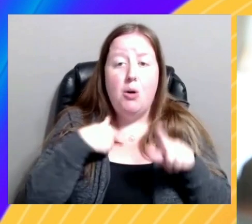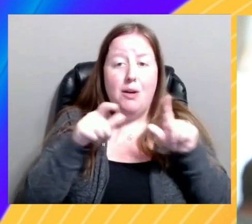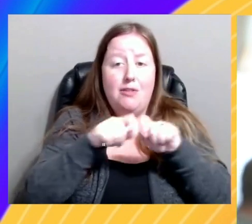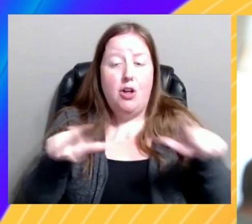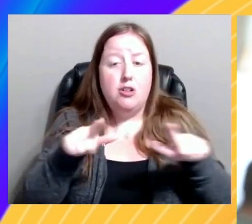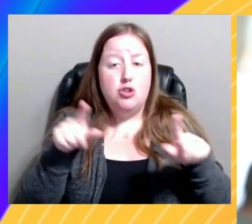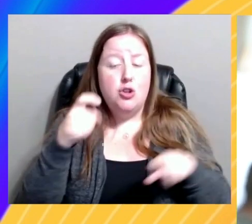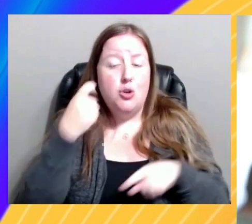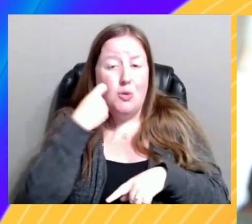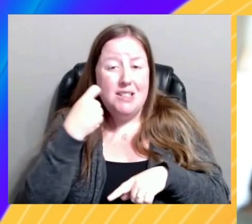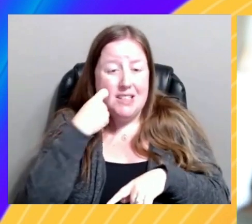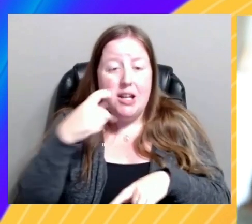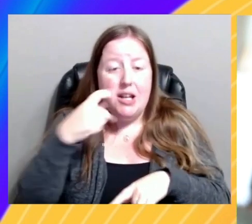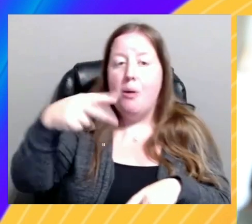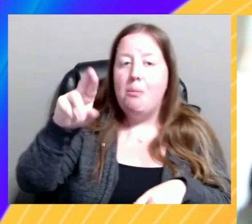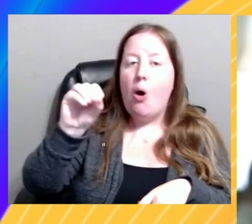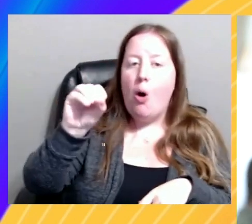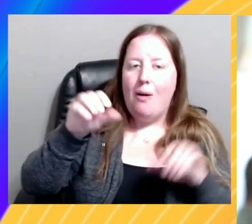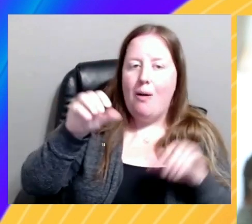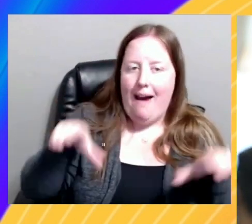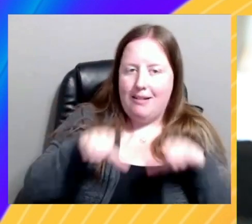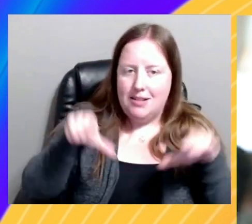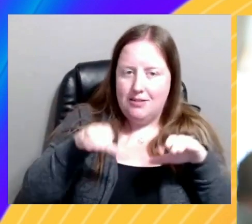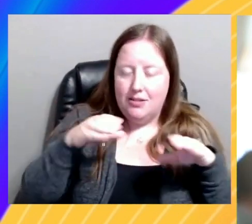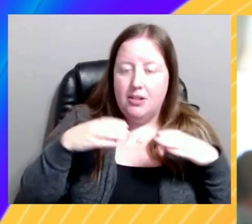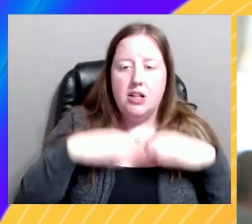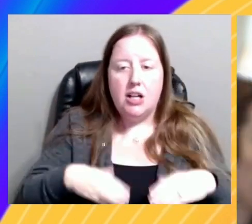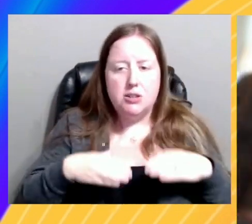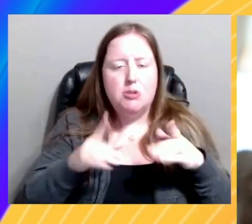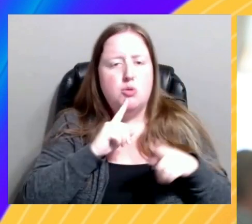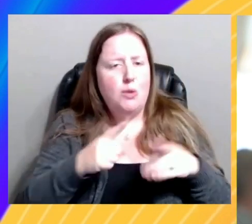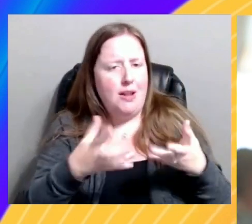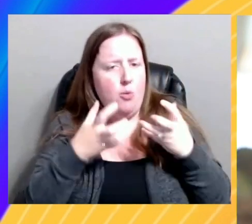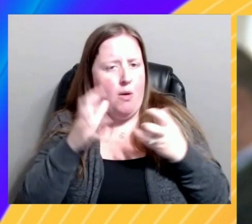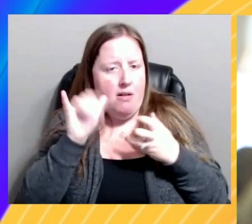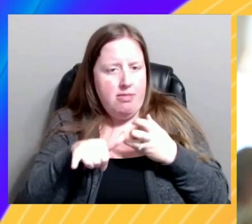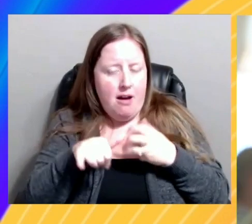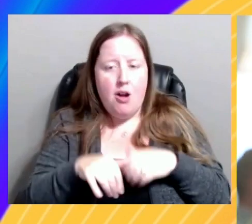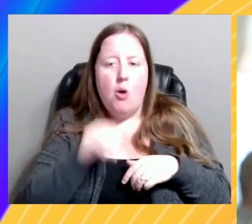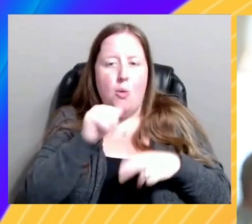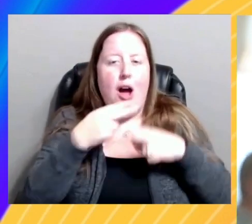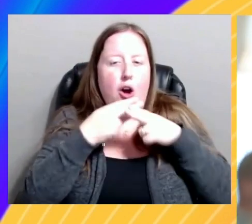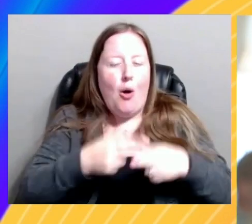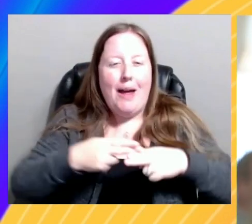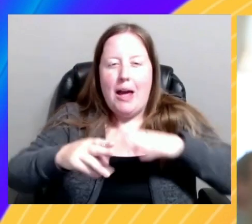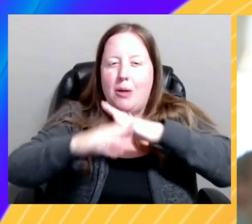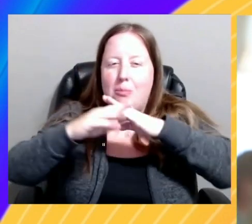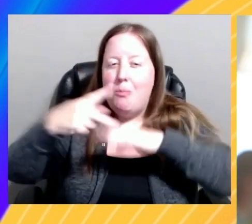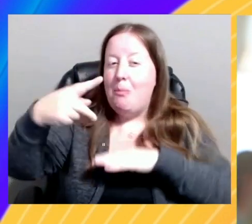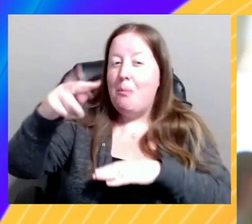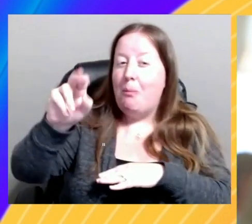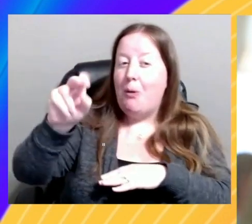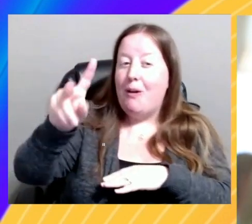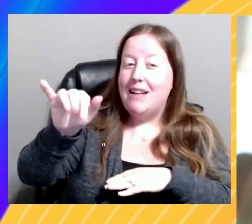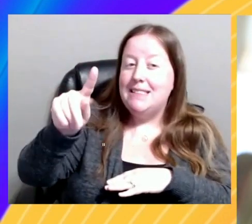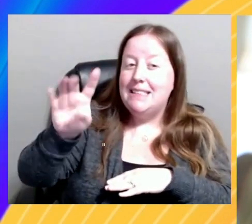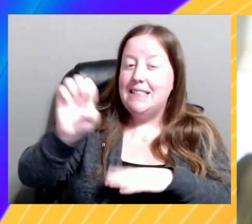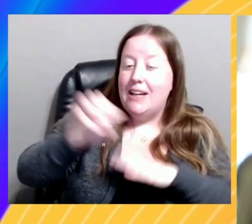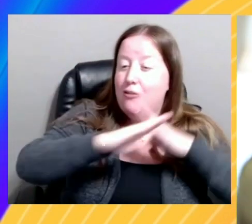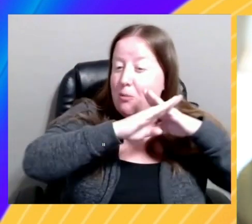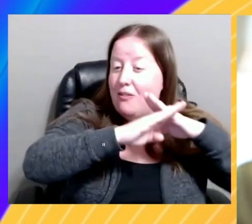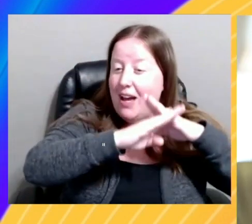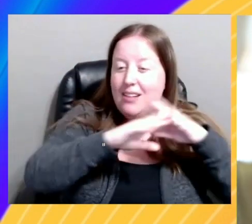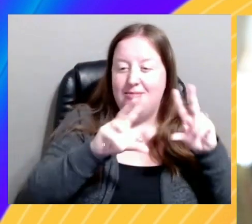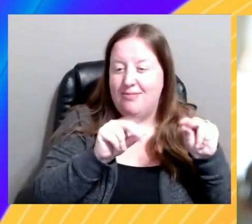proactive side. Customers really want us to shift more left. We're not calling it preventative yet, because that's a whole different ball